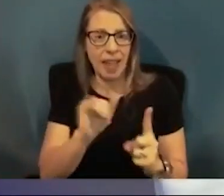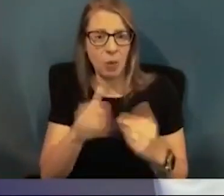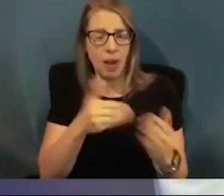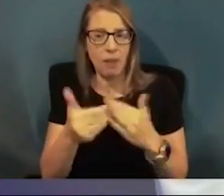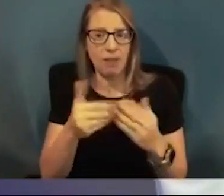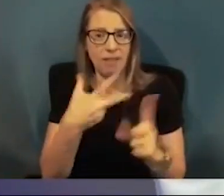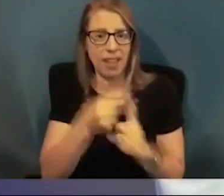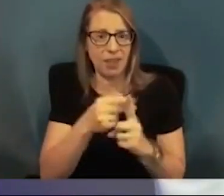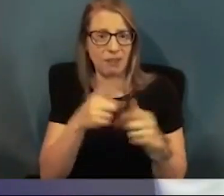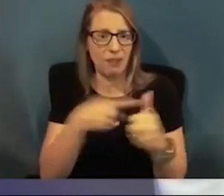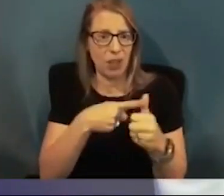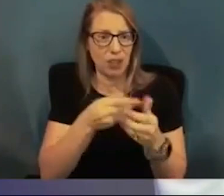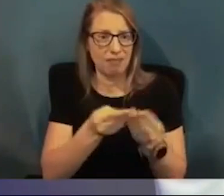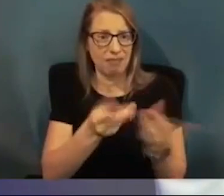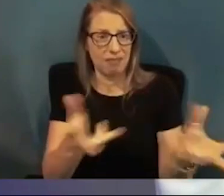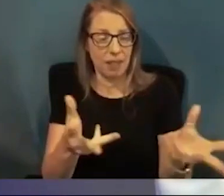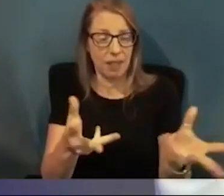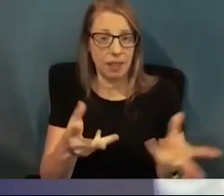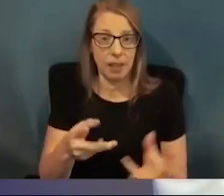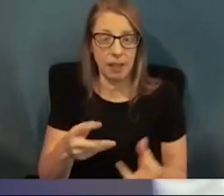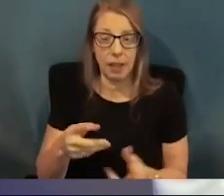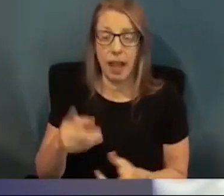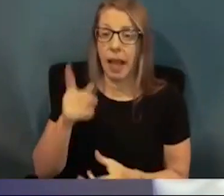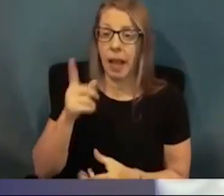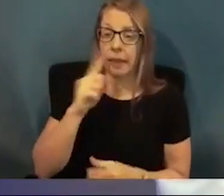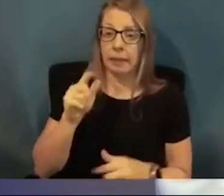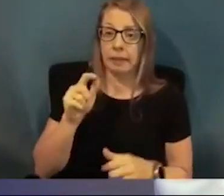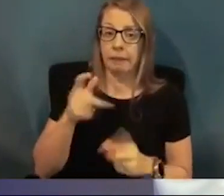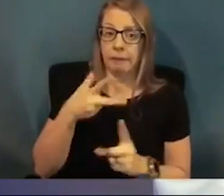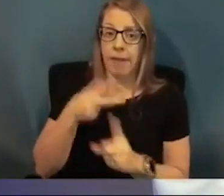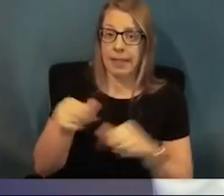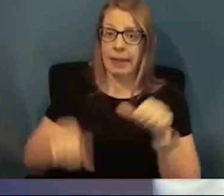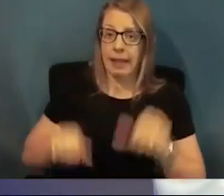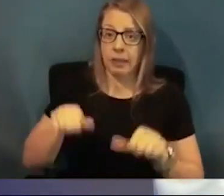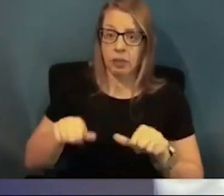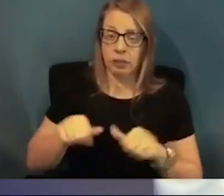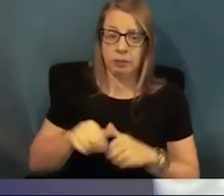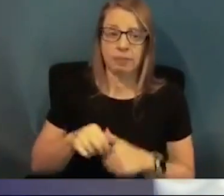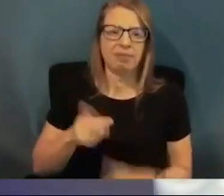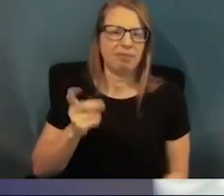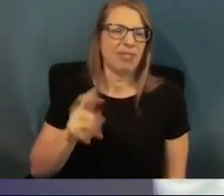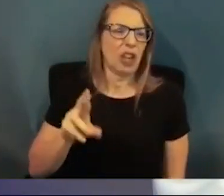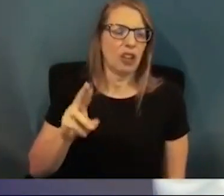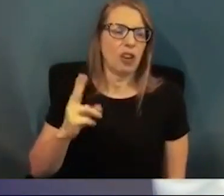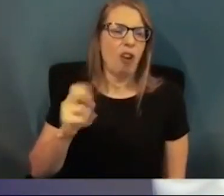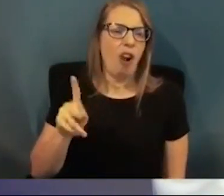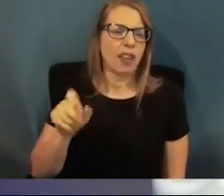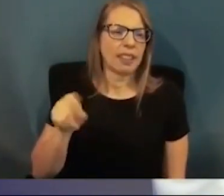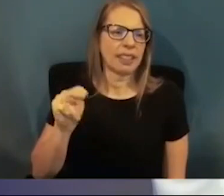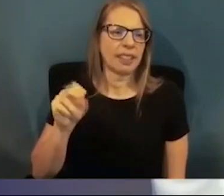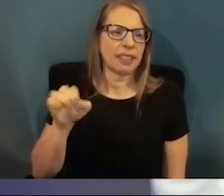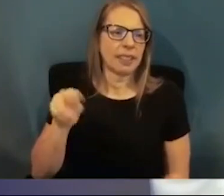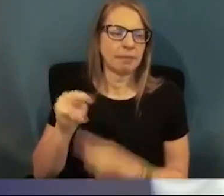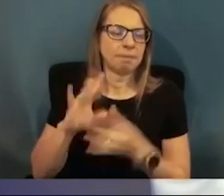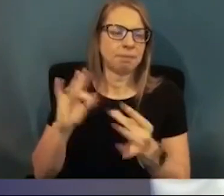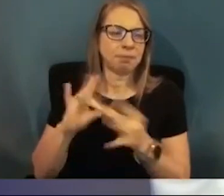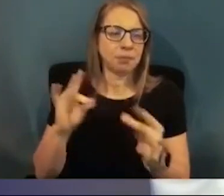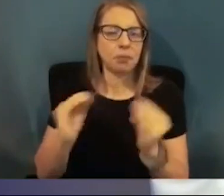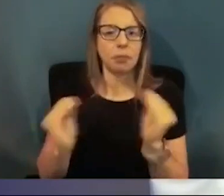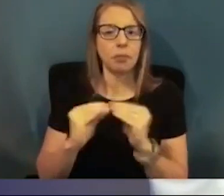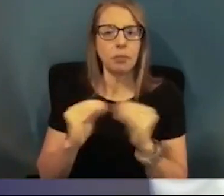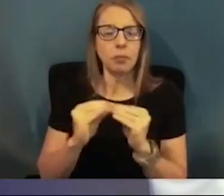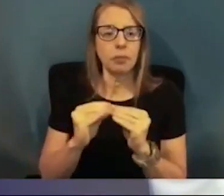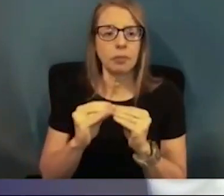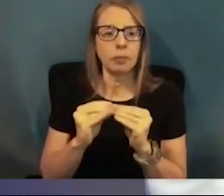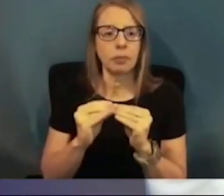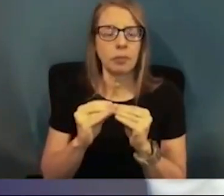think that vaccine hesitation, as Dr. Hawkinson says, actually it's more, there's a lot of